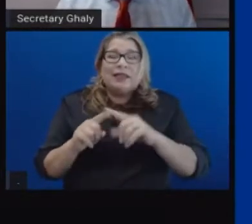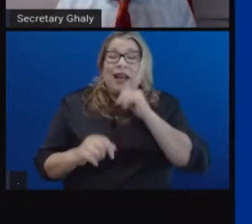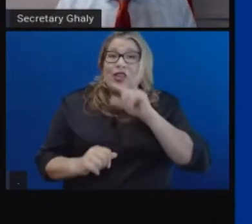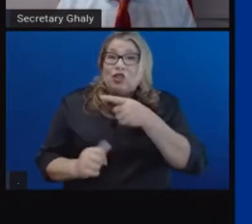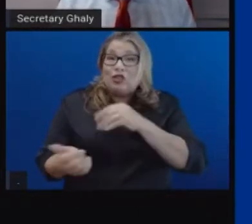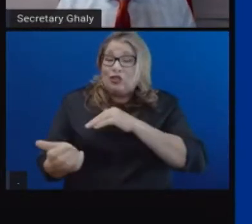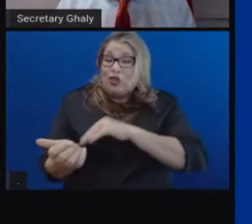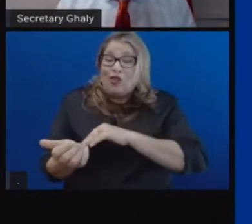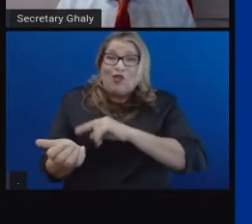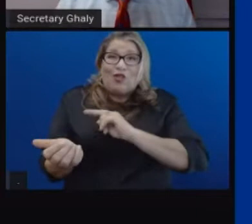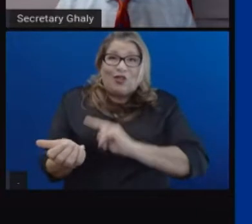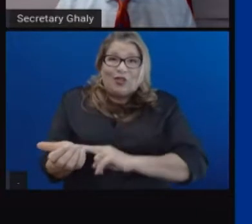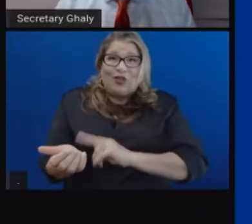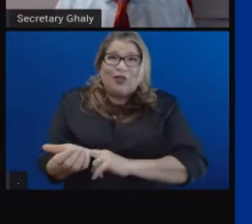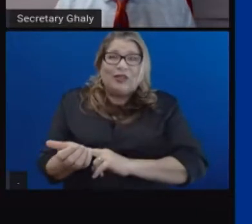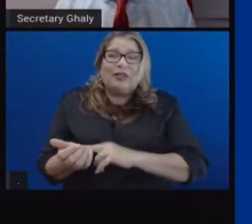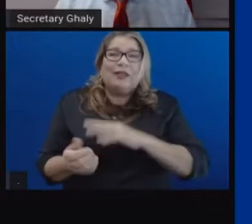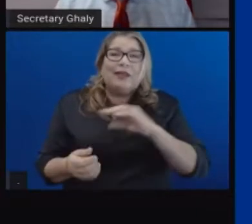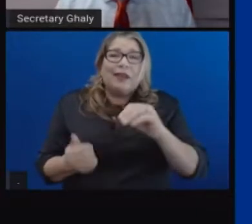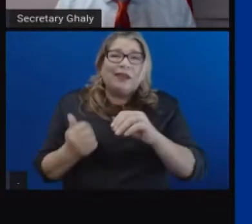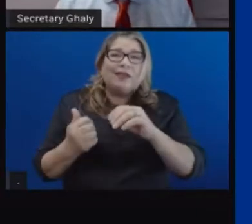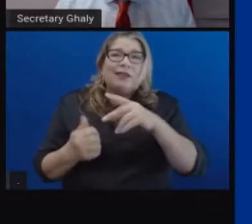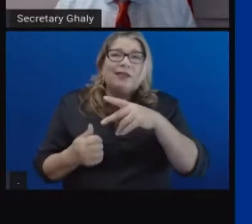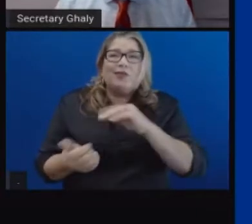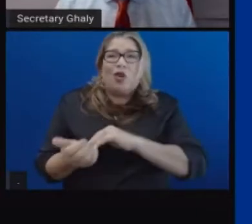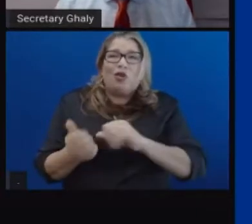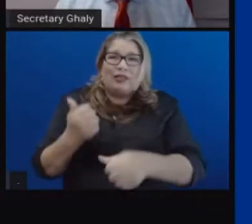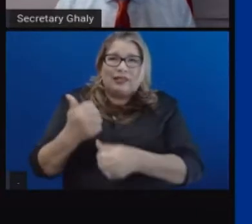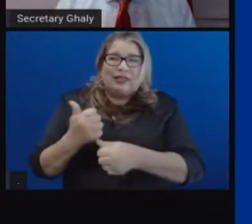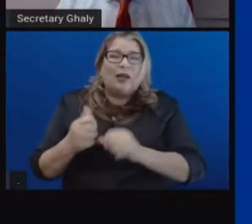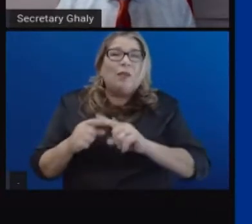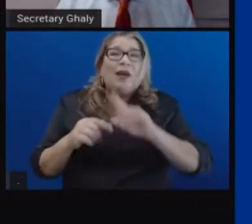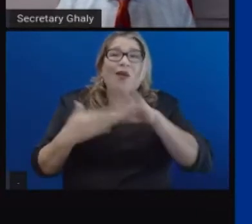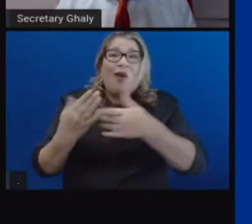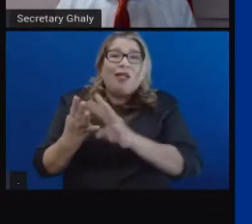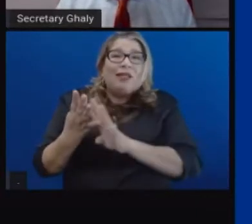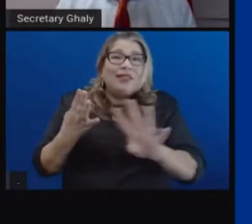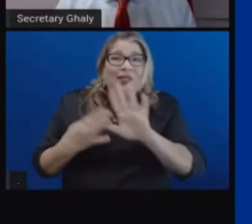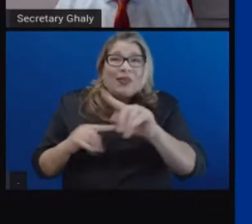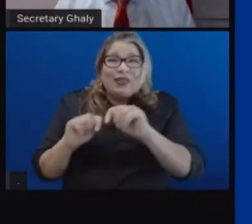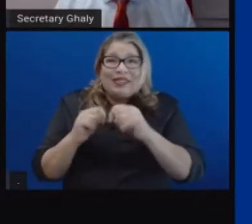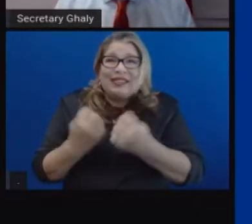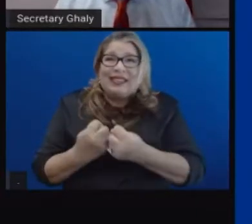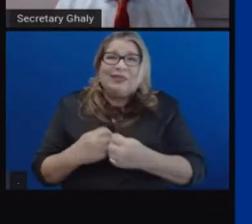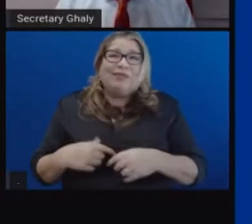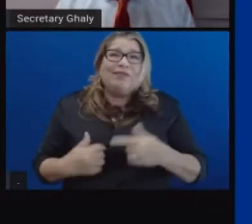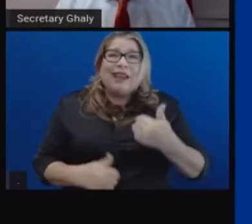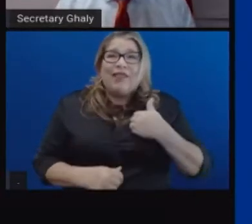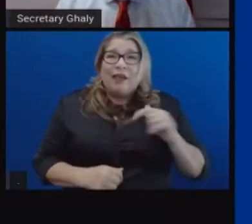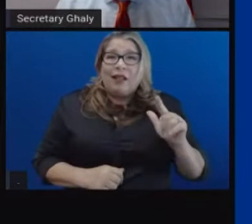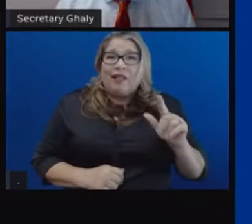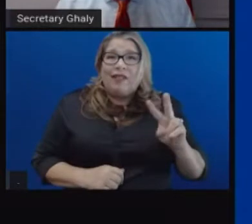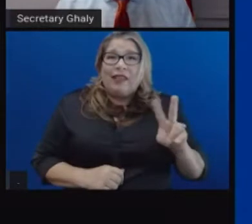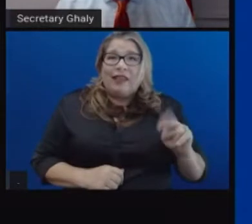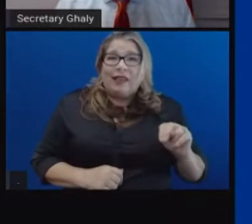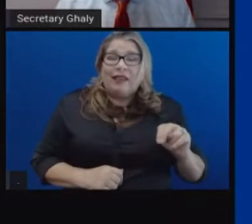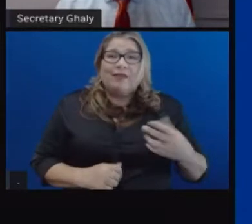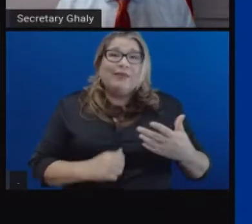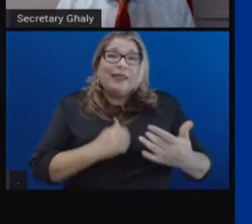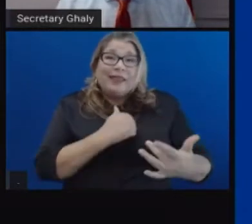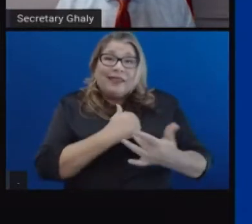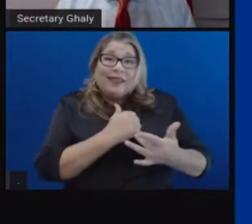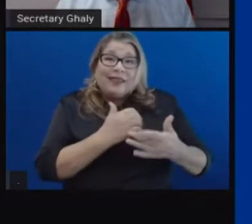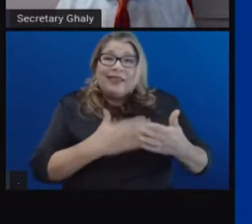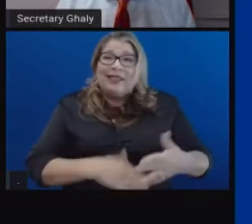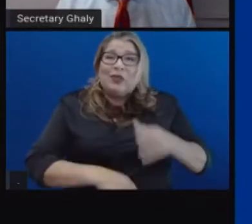and nurse practitioners and physician assistants, but all of their teams, the nurses, the LVNs, the techs, the